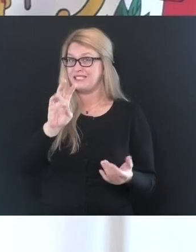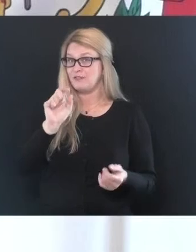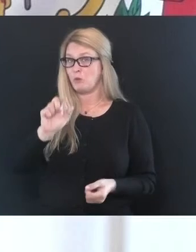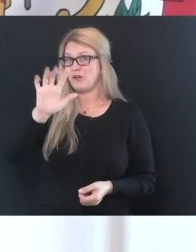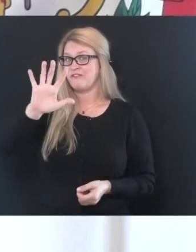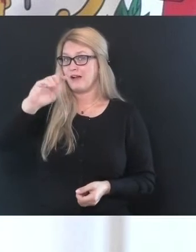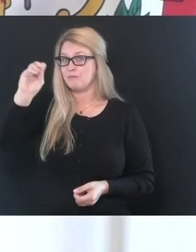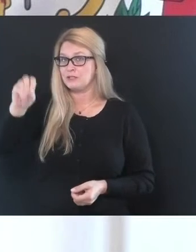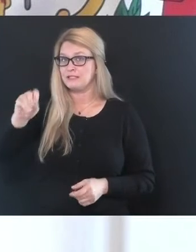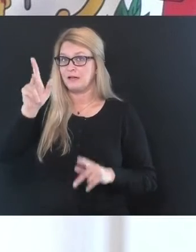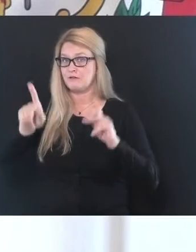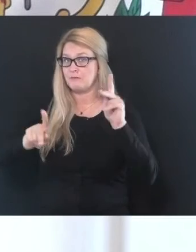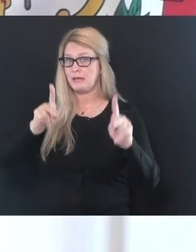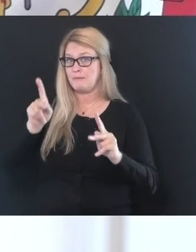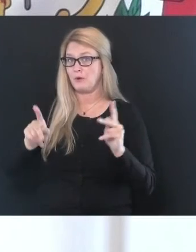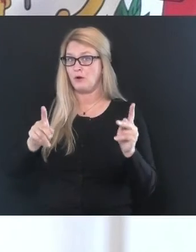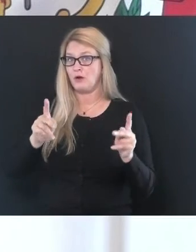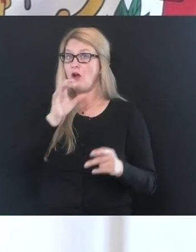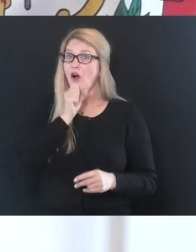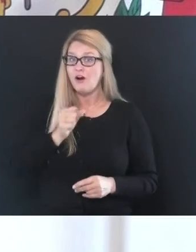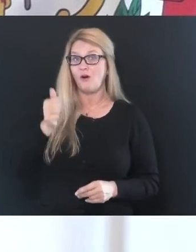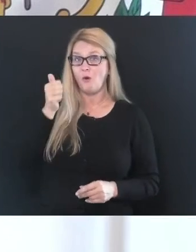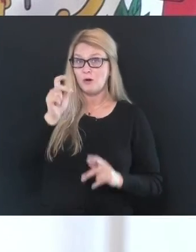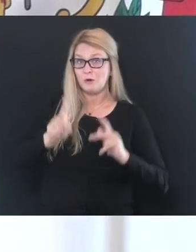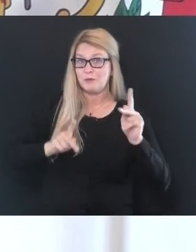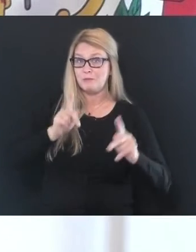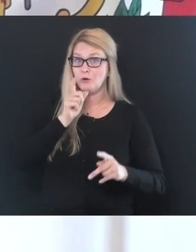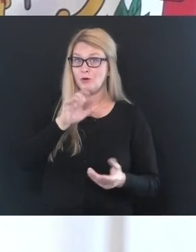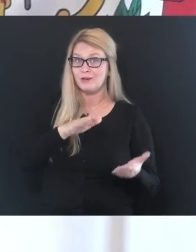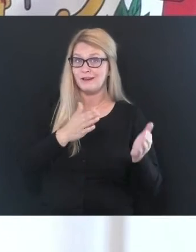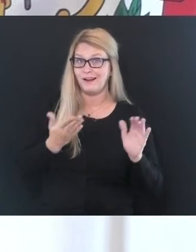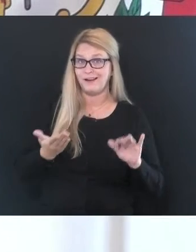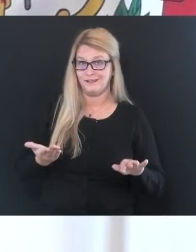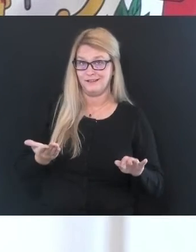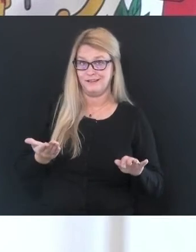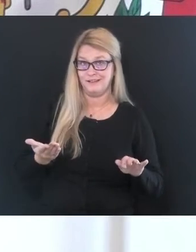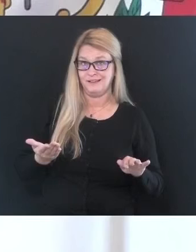77.5% of our people are the most elderly that are dying.